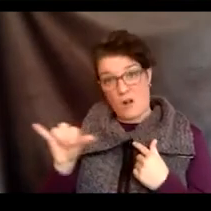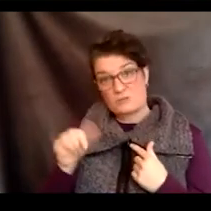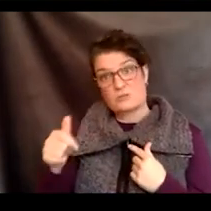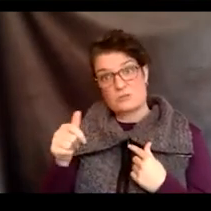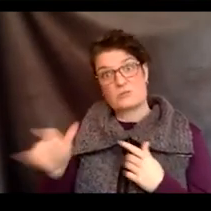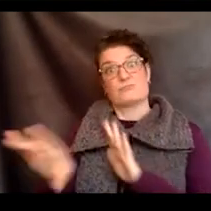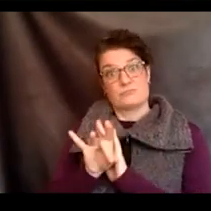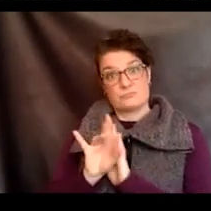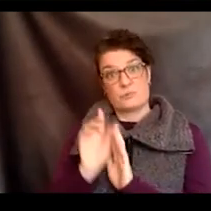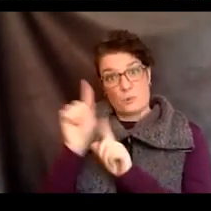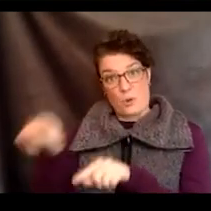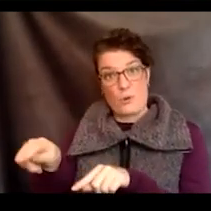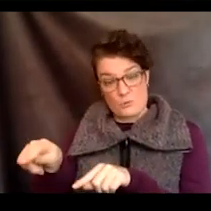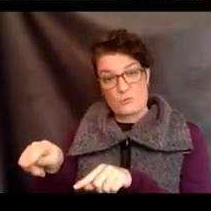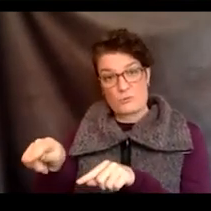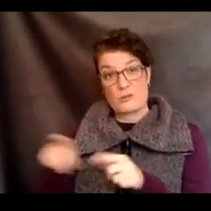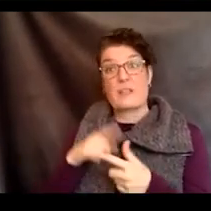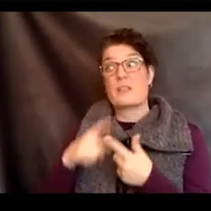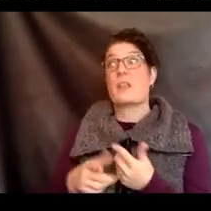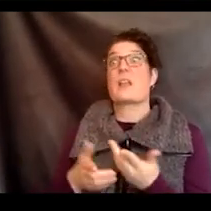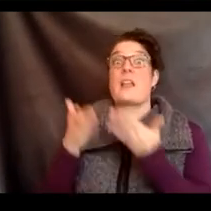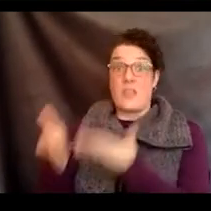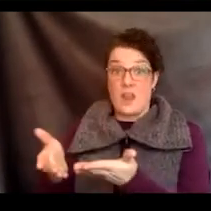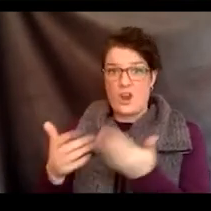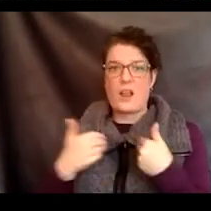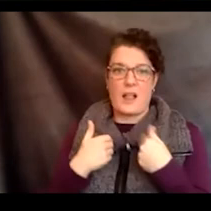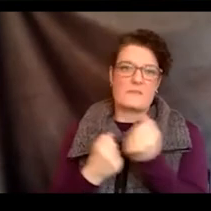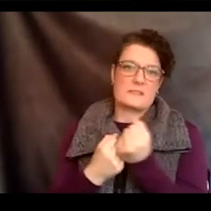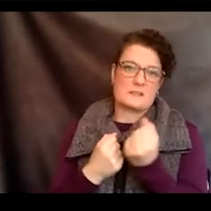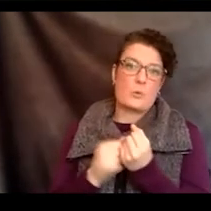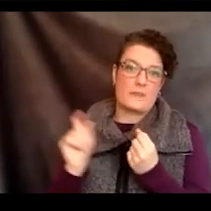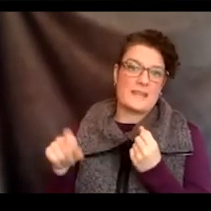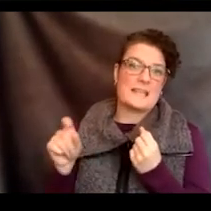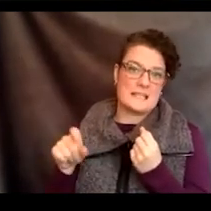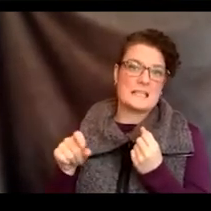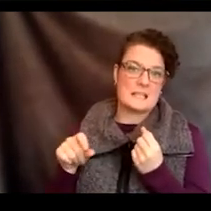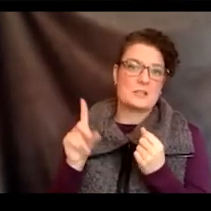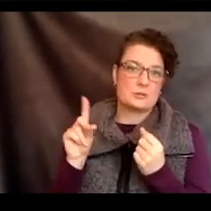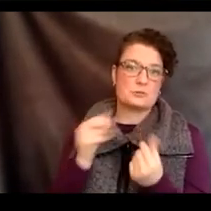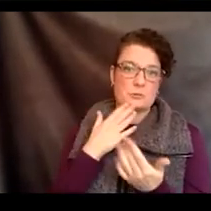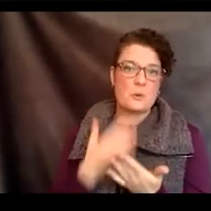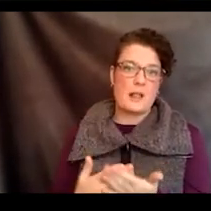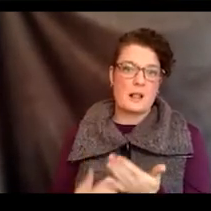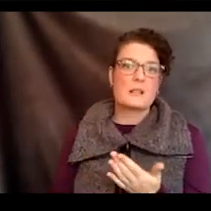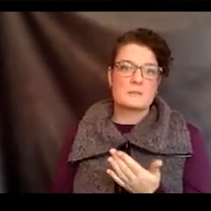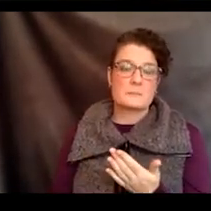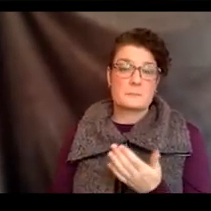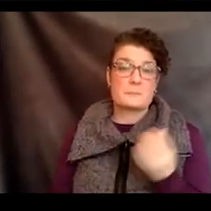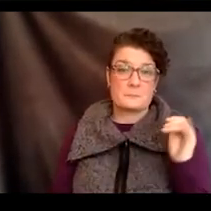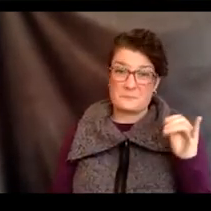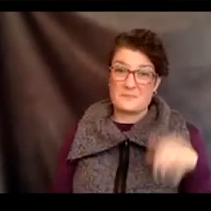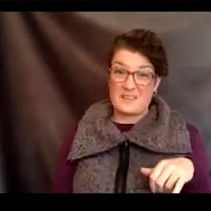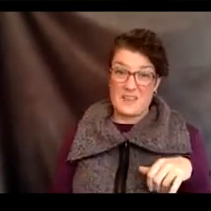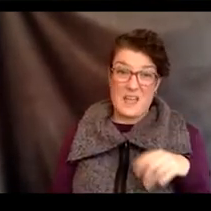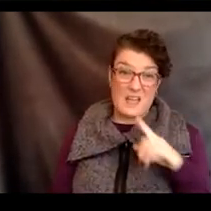there. And then once they're there, have the support that they need to be able to do well. And that's really